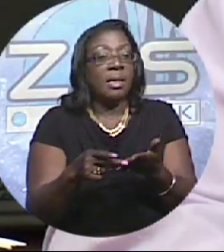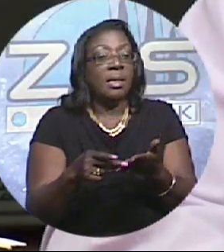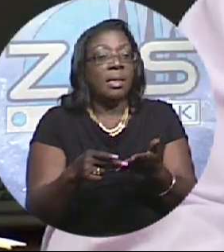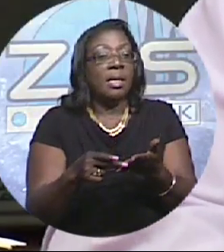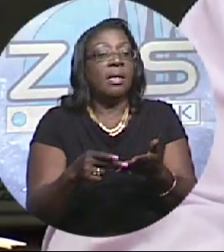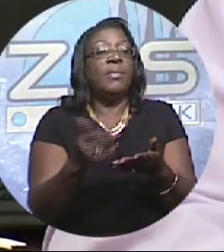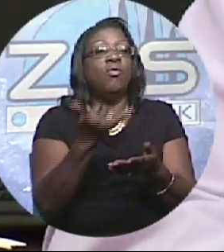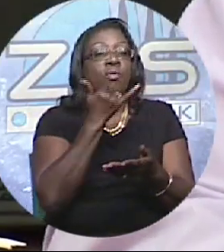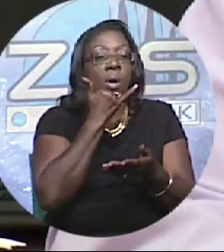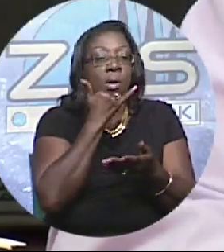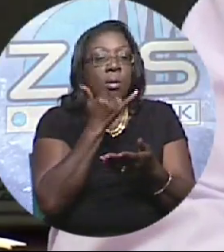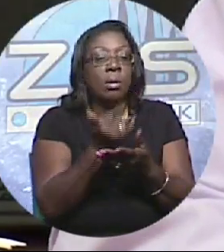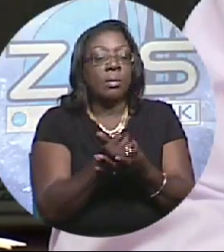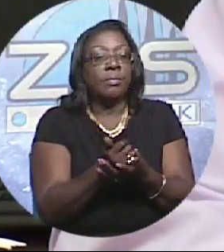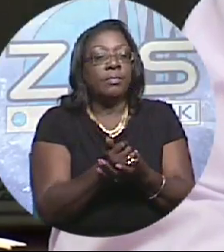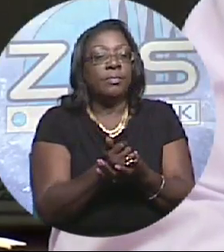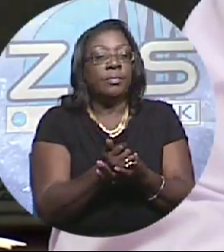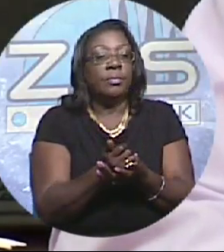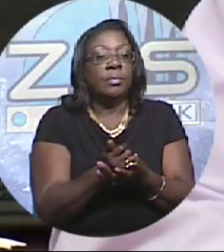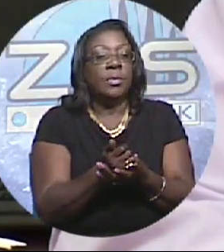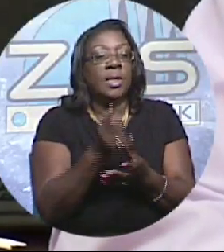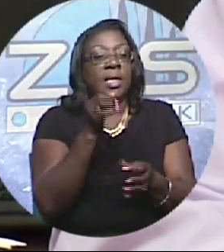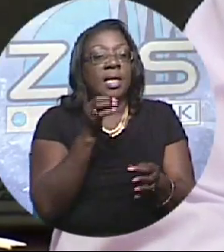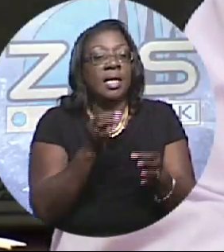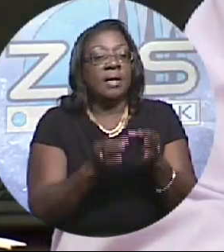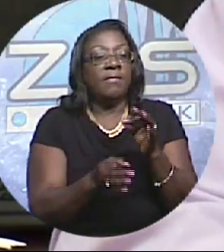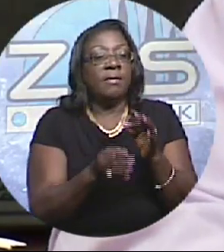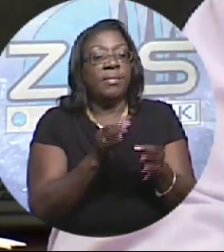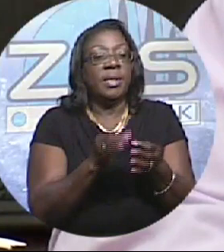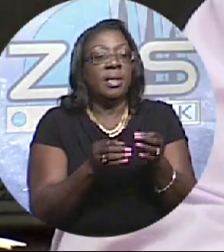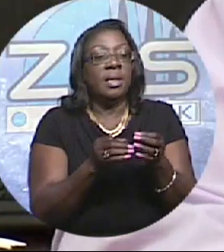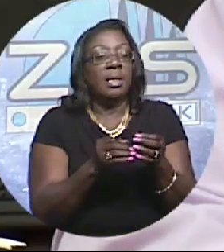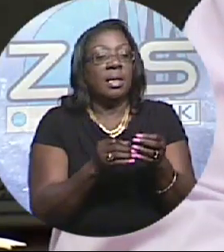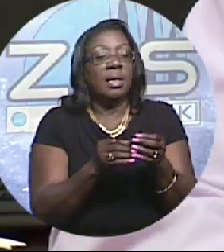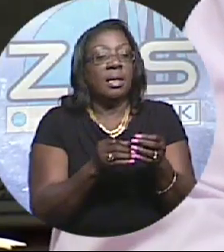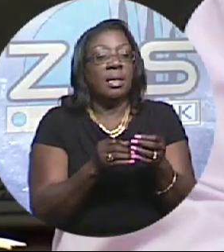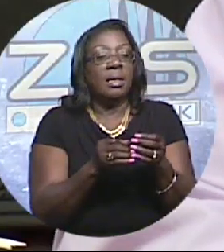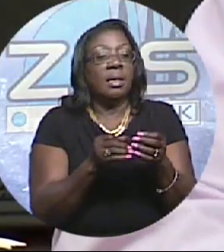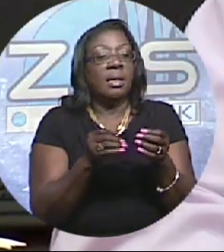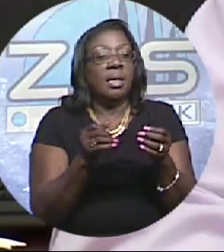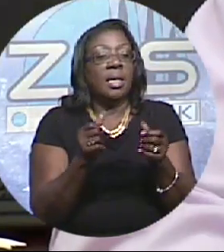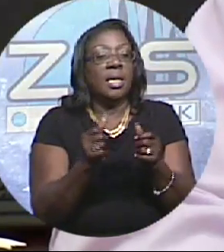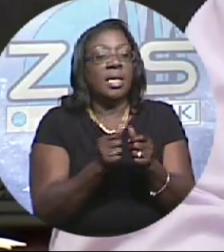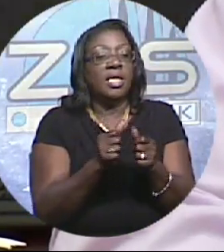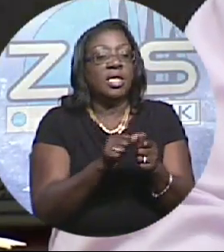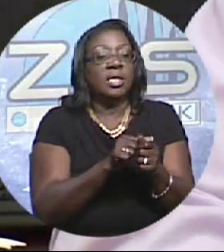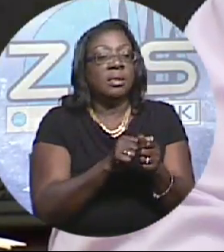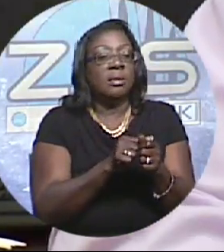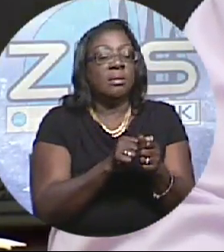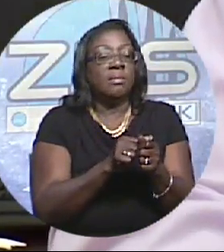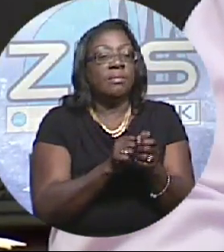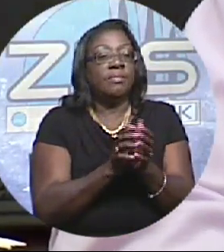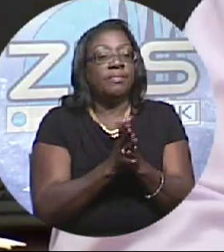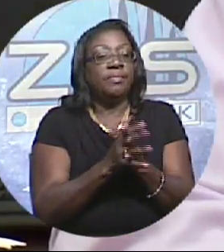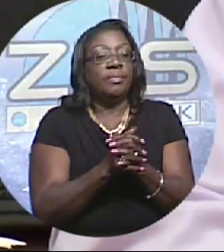morally wrong. If it would be a legal battle, it's something each case would have to be weighed on its own